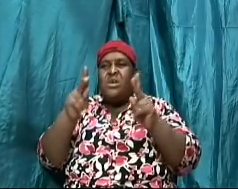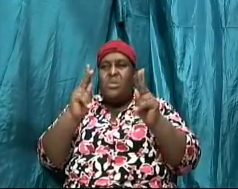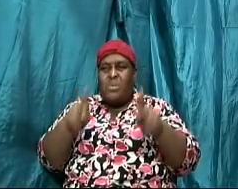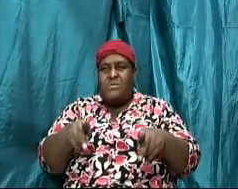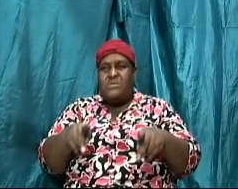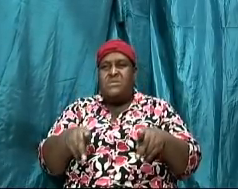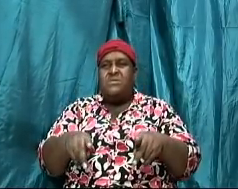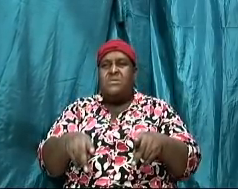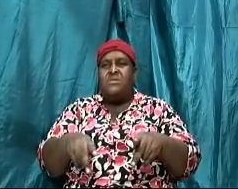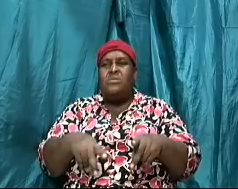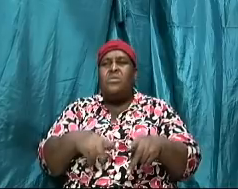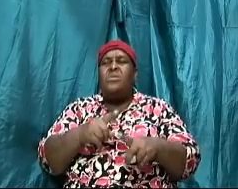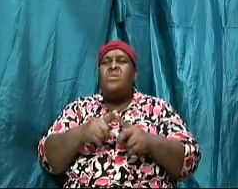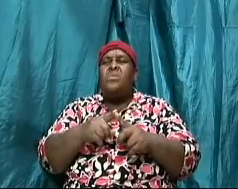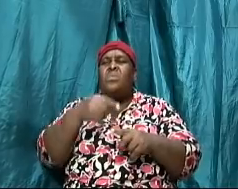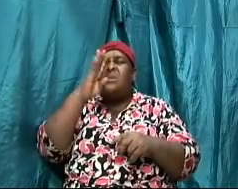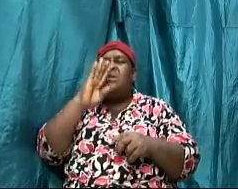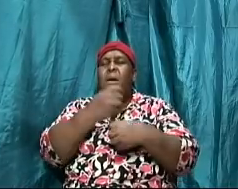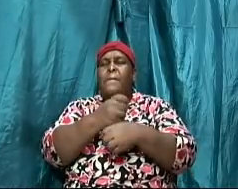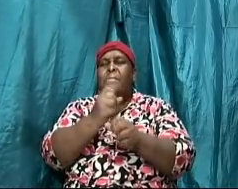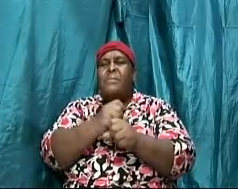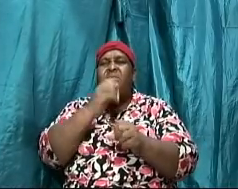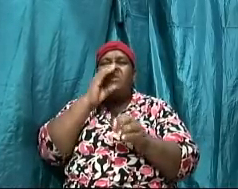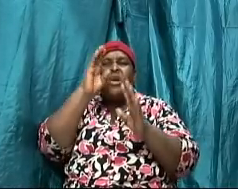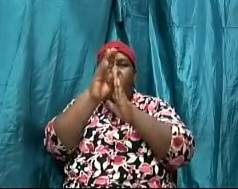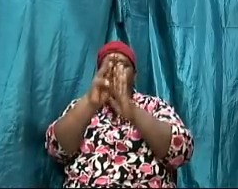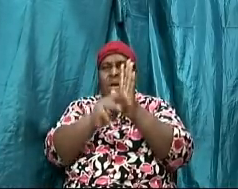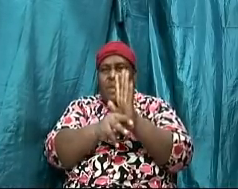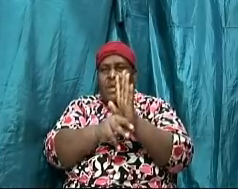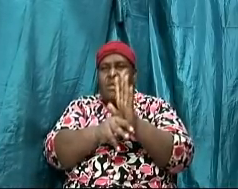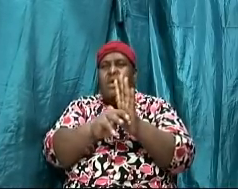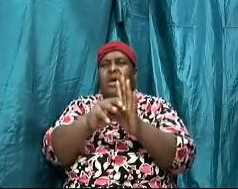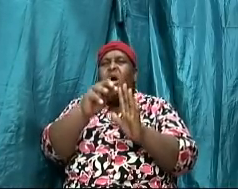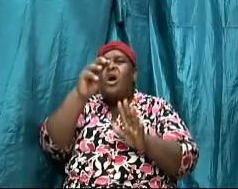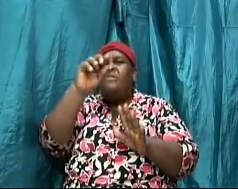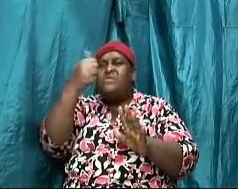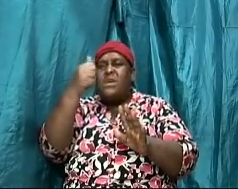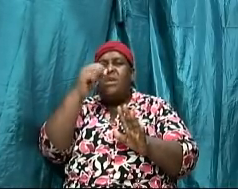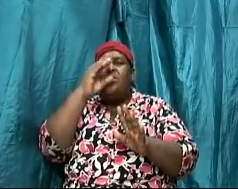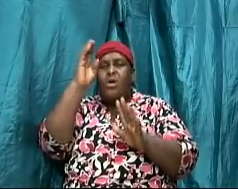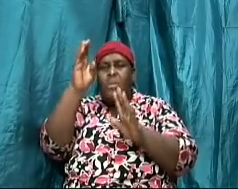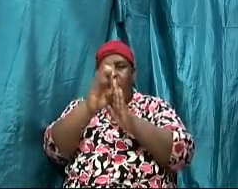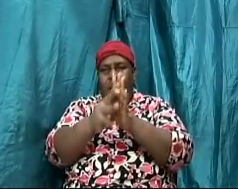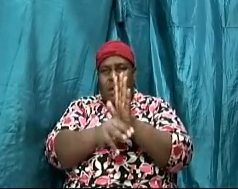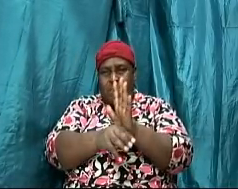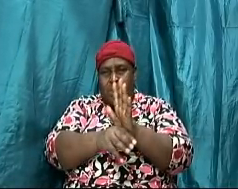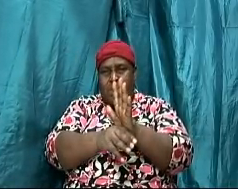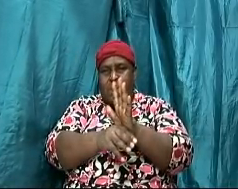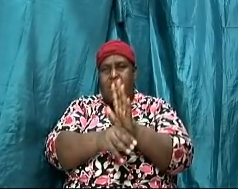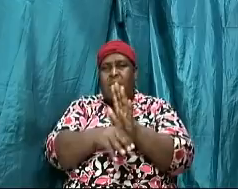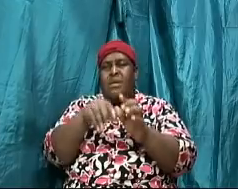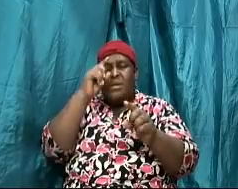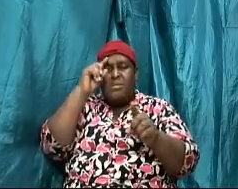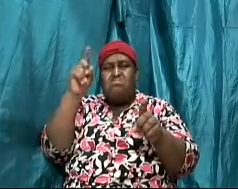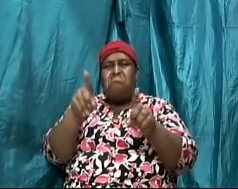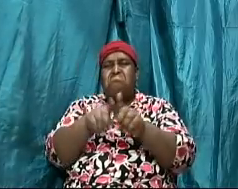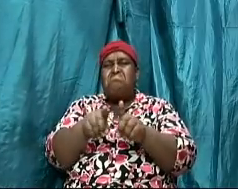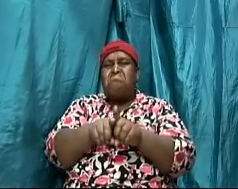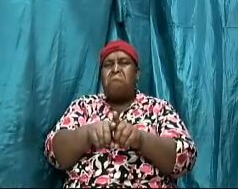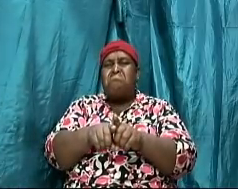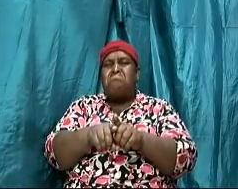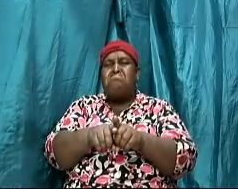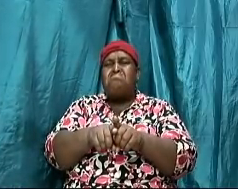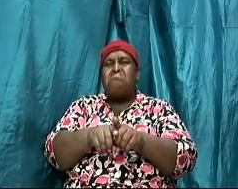made the covenant of the Ten Commandments, who was it for? It was a special covenant relationship with Israel,